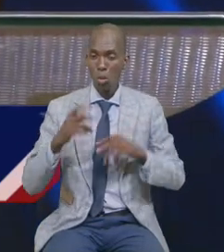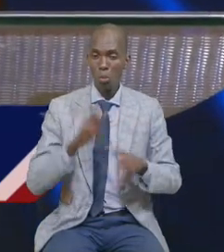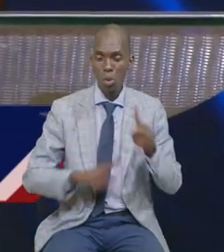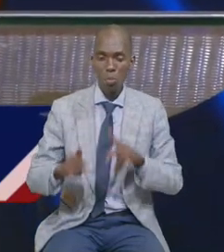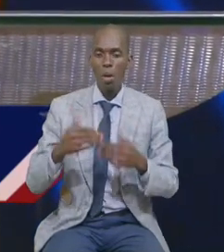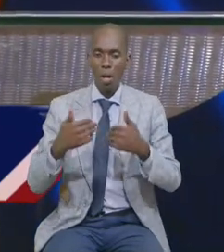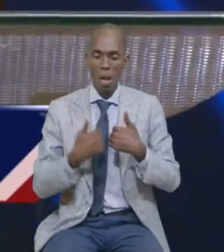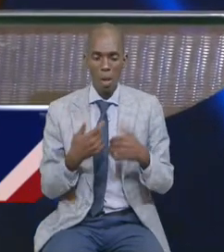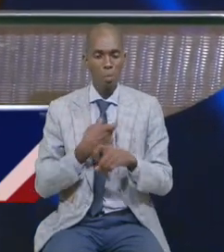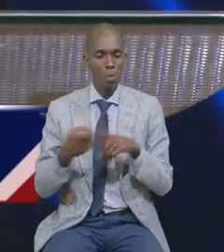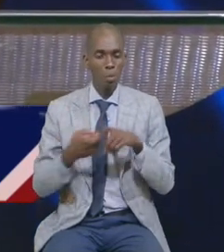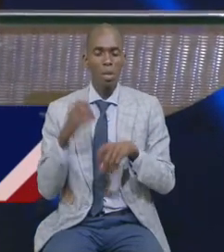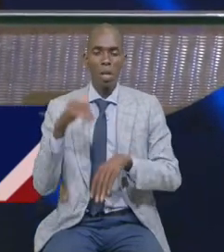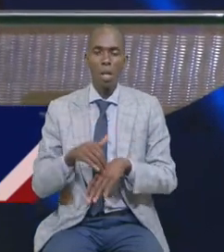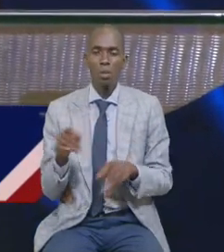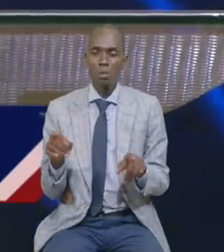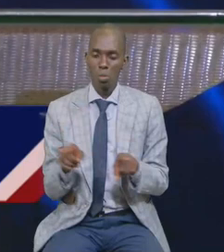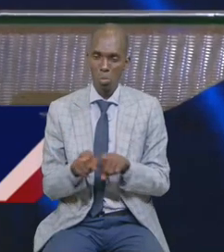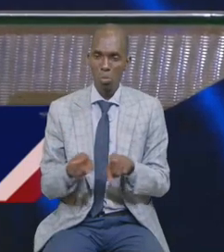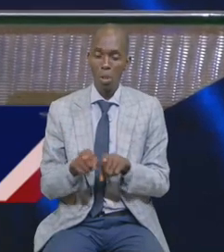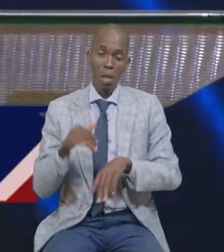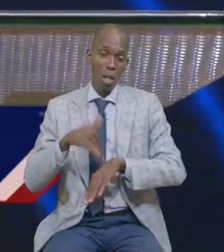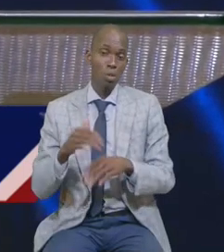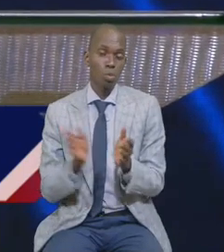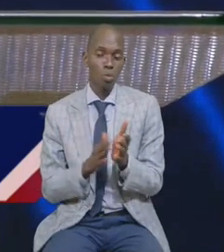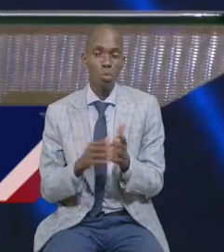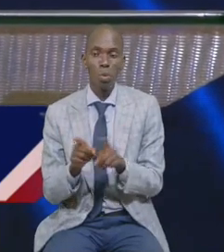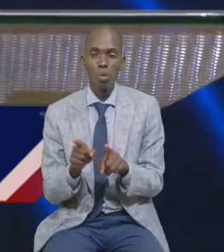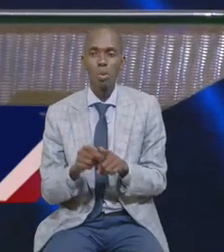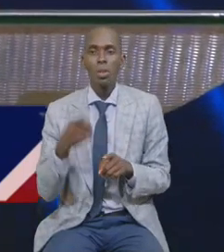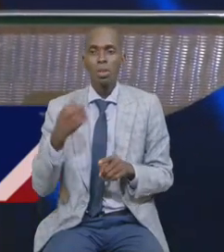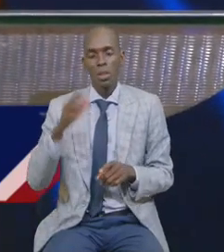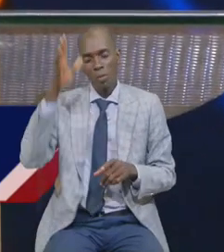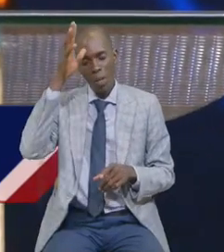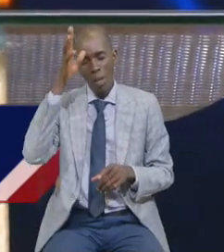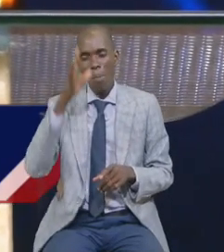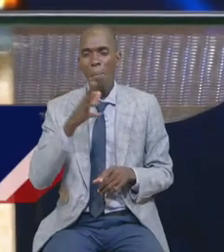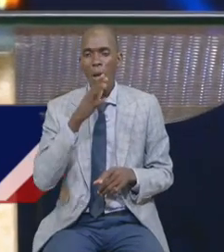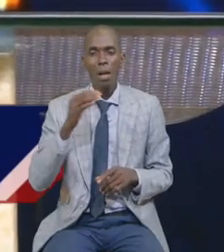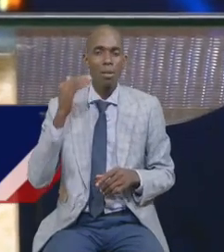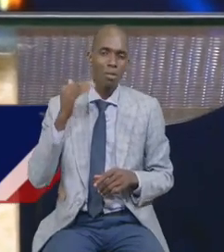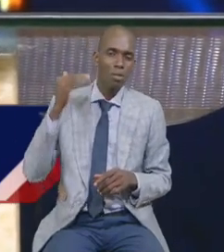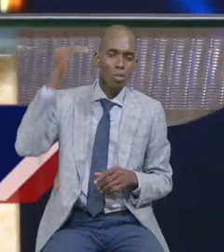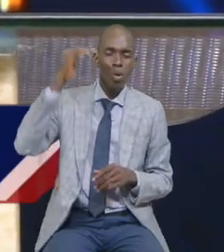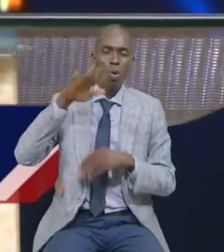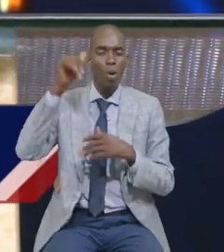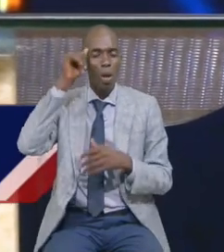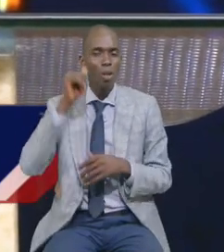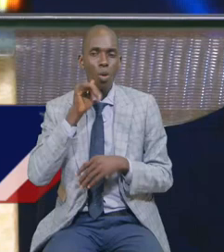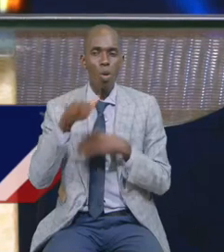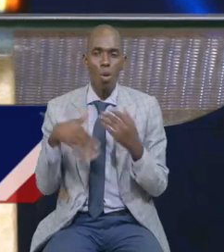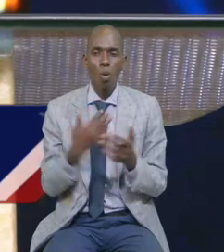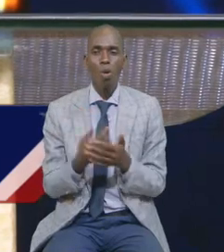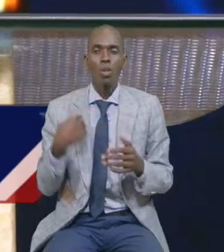school, in their communities, the fathers, the mothers, the adults. We all suffer persecution because of what we stand